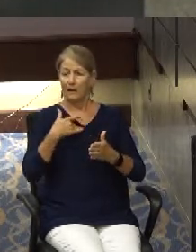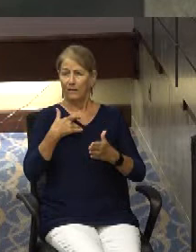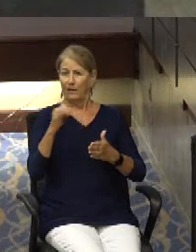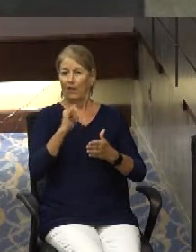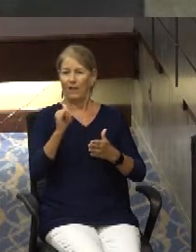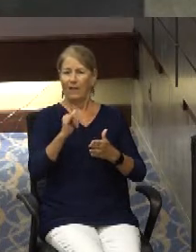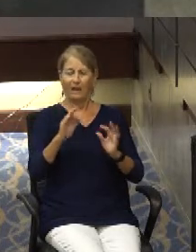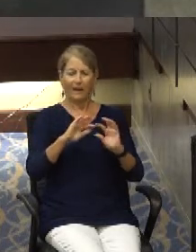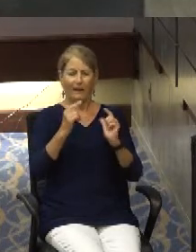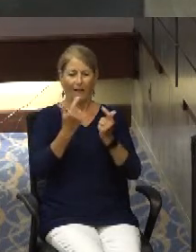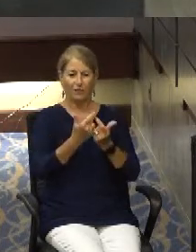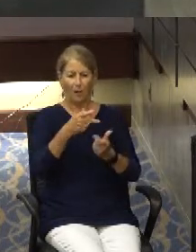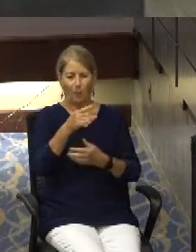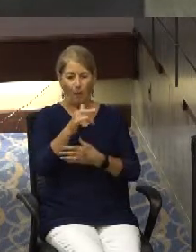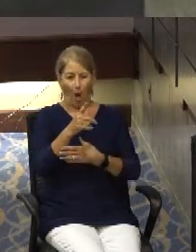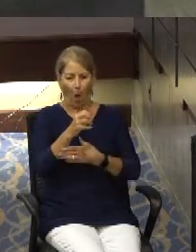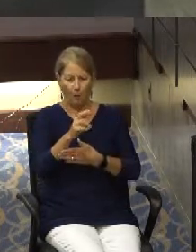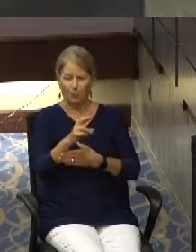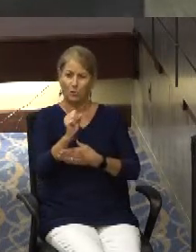excited about,